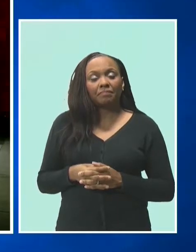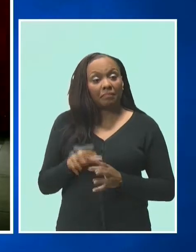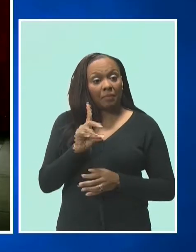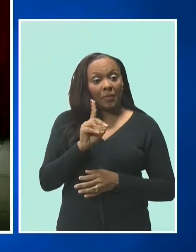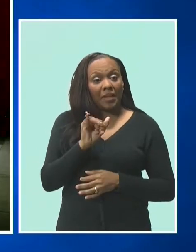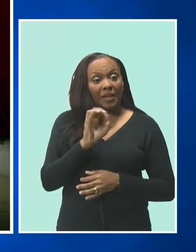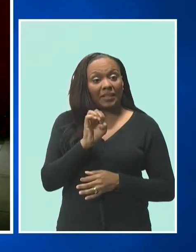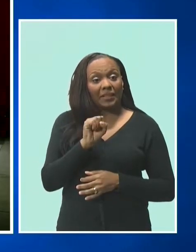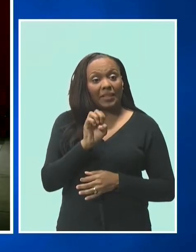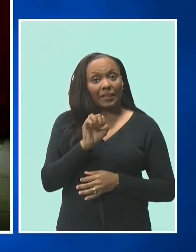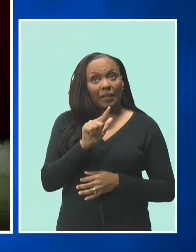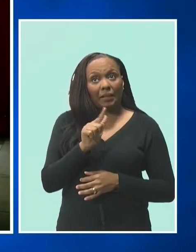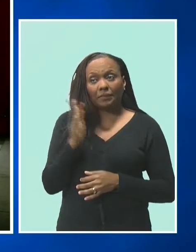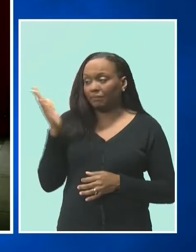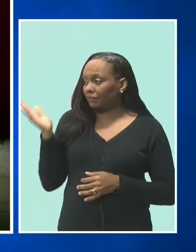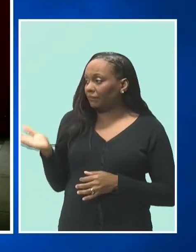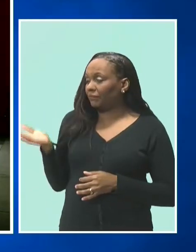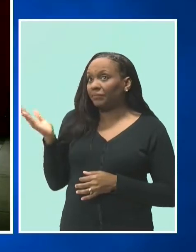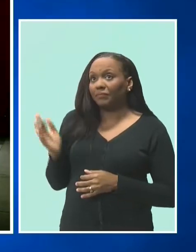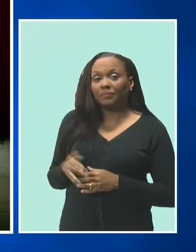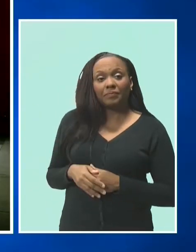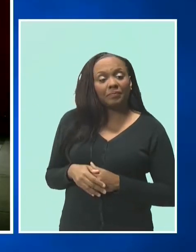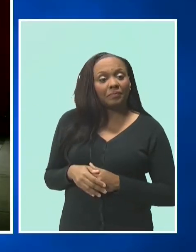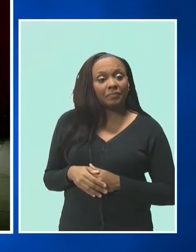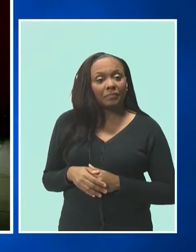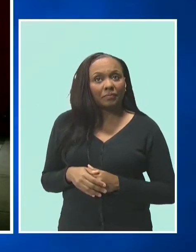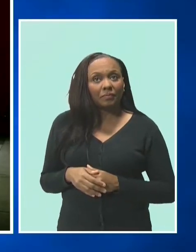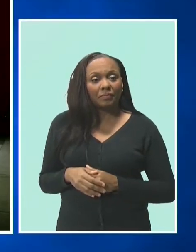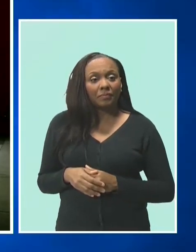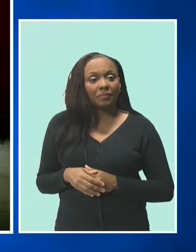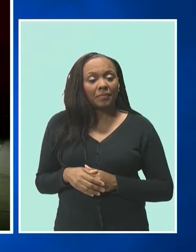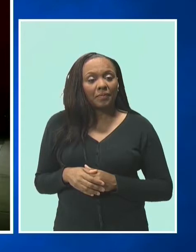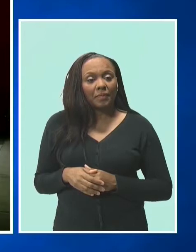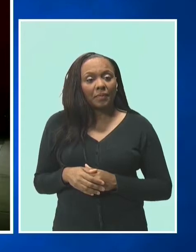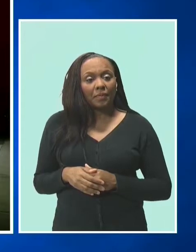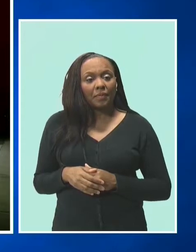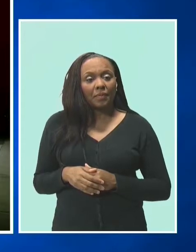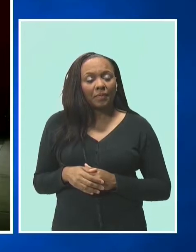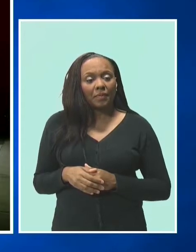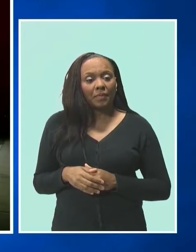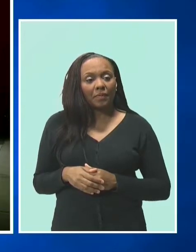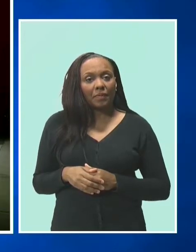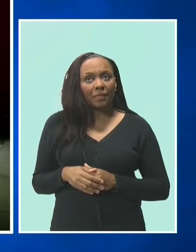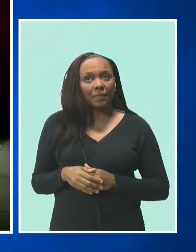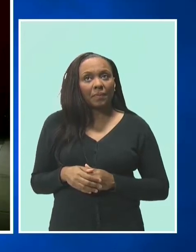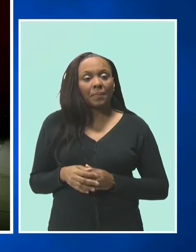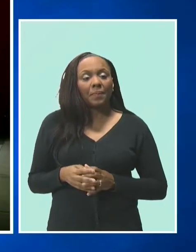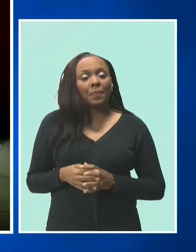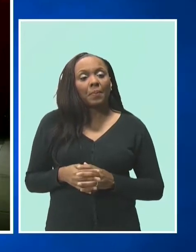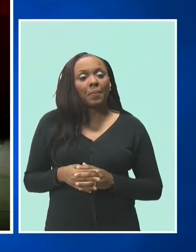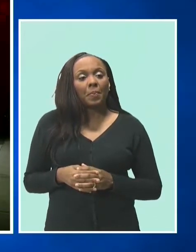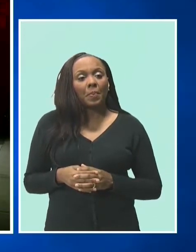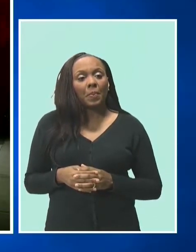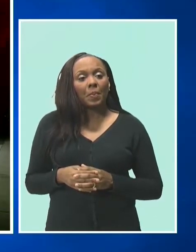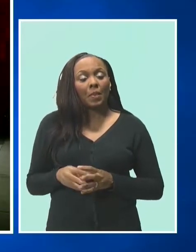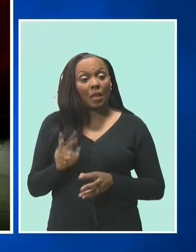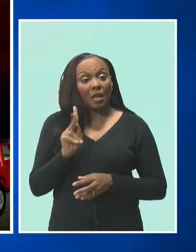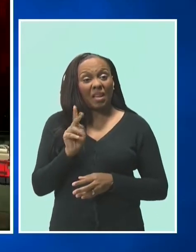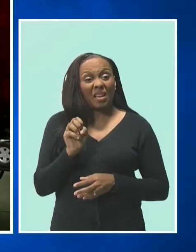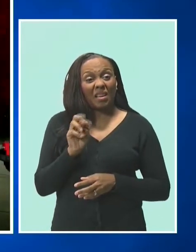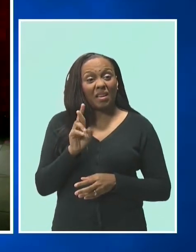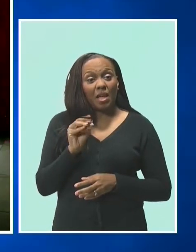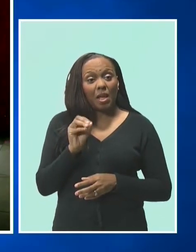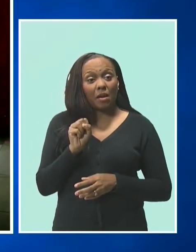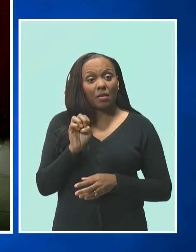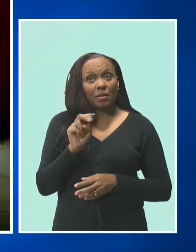diesel dropped by 37 cents from $2.89 per liter to $2.52 per liter. And kerosene